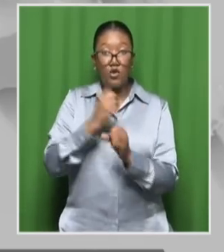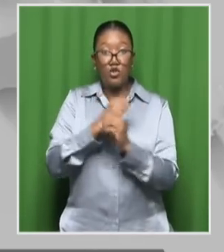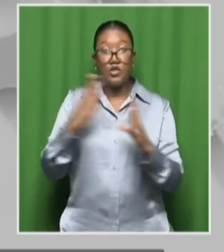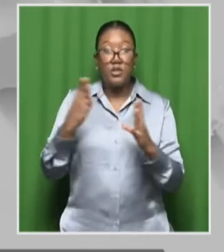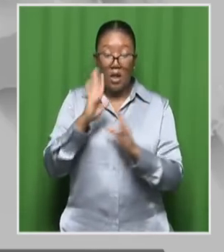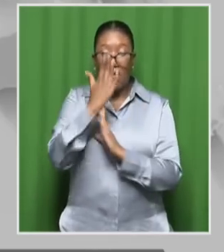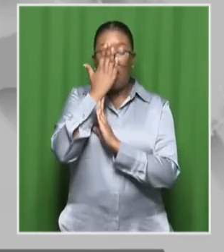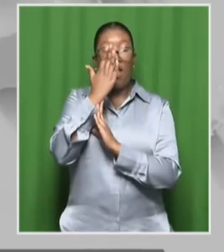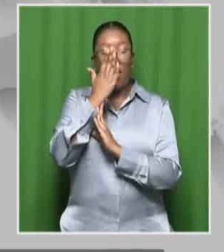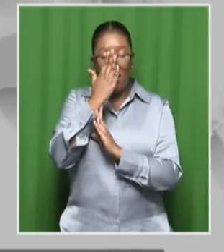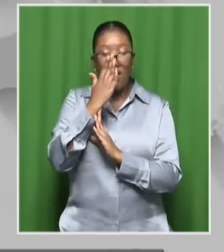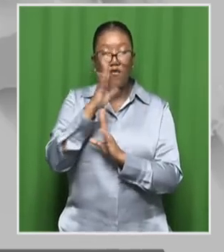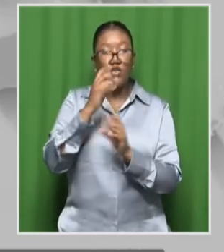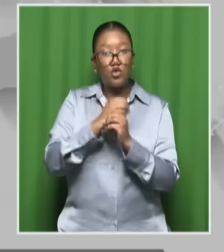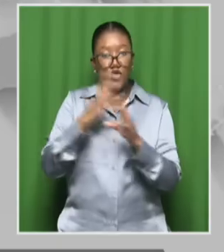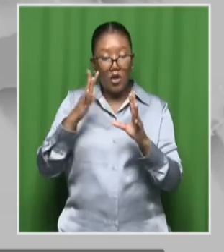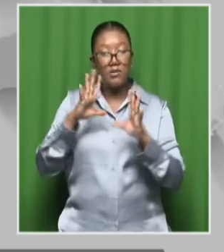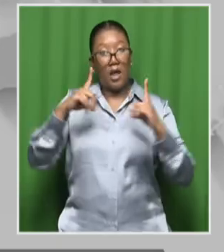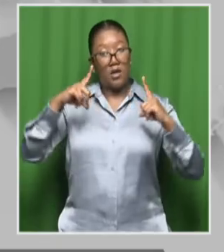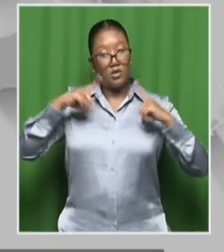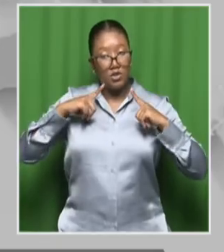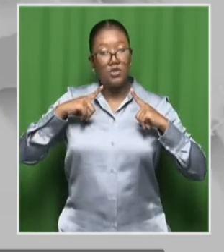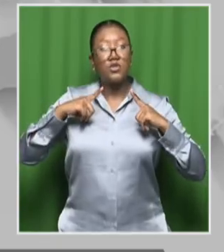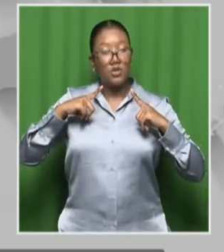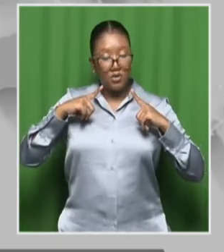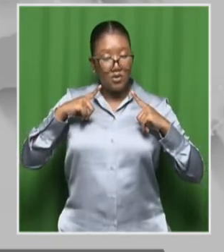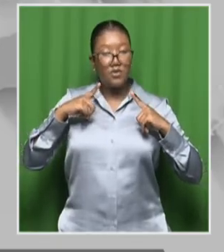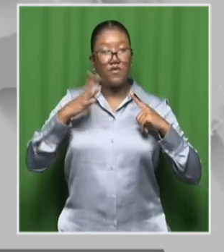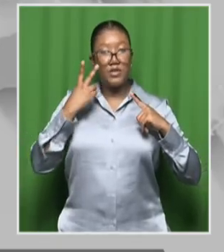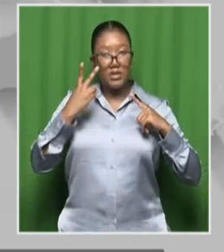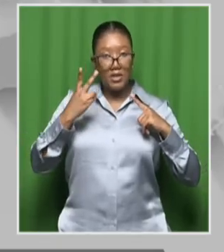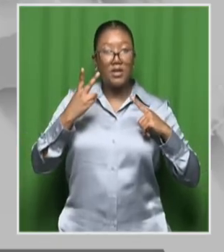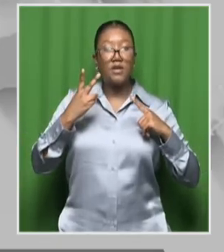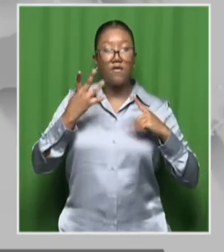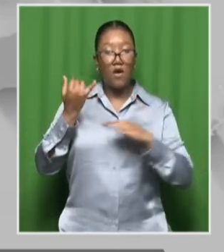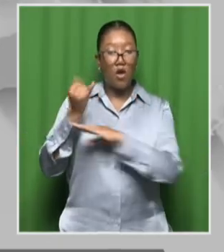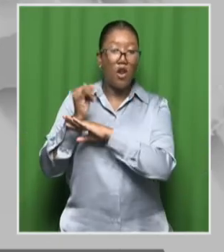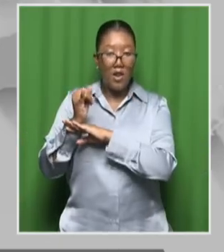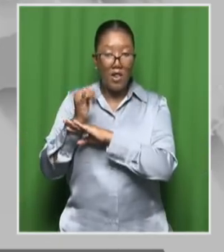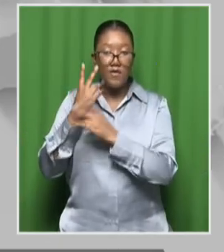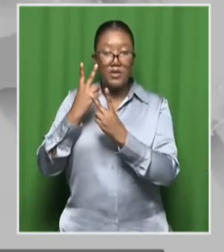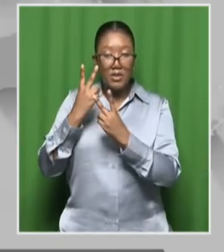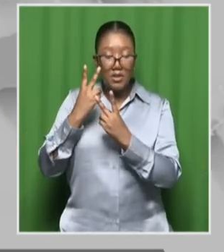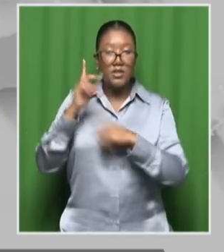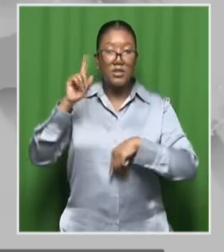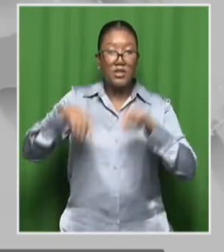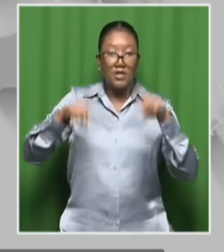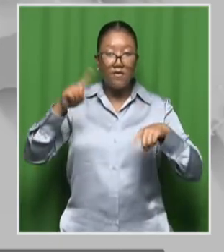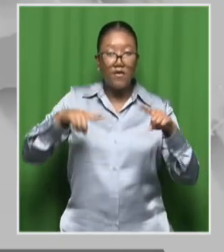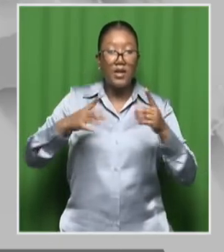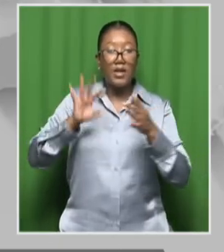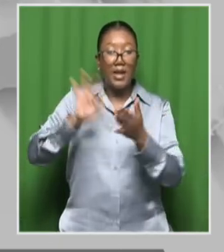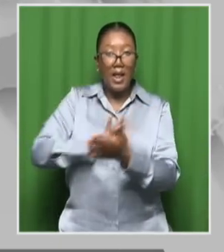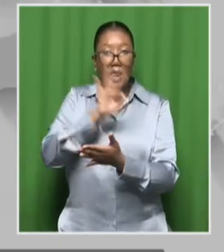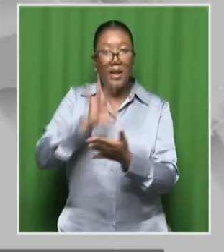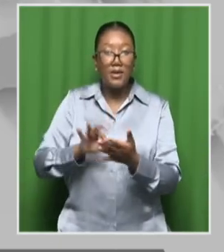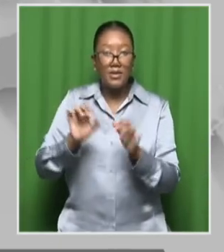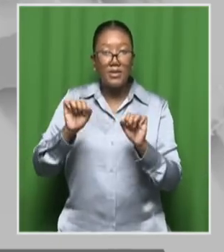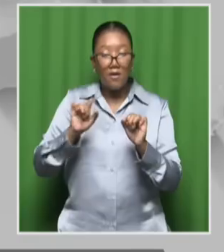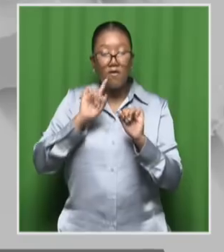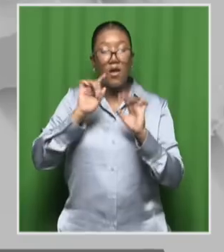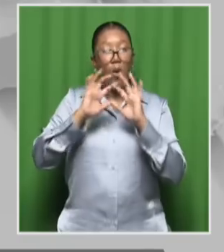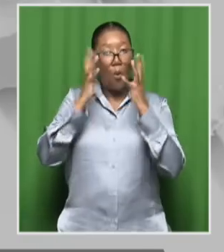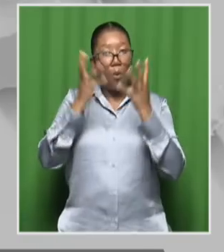of elections or few days of the elections. We started early with all different elections in the